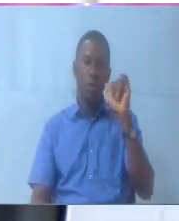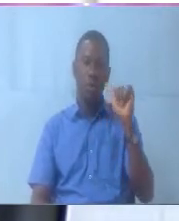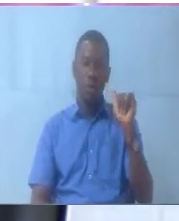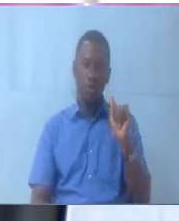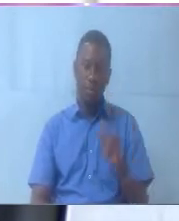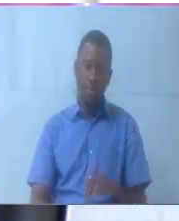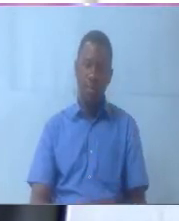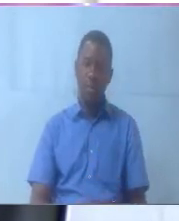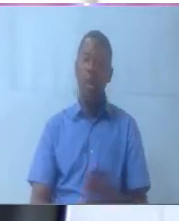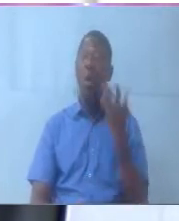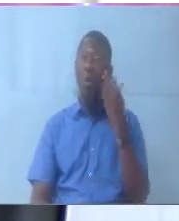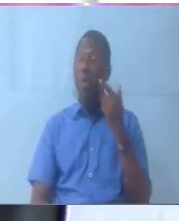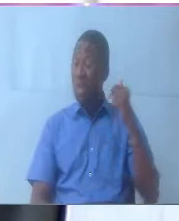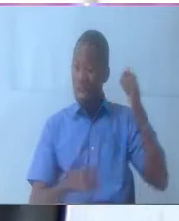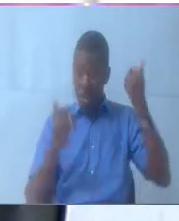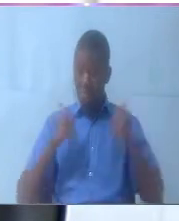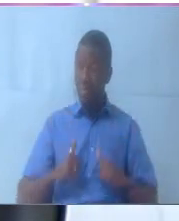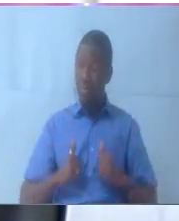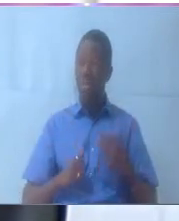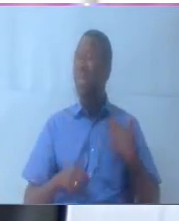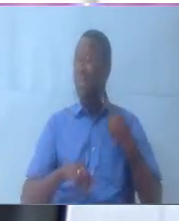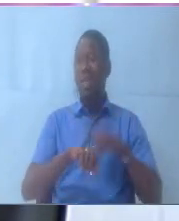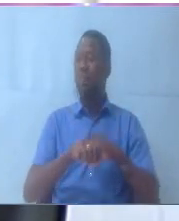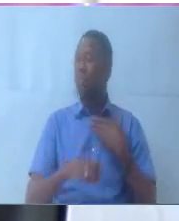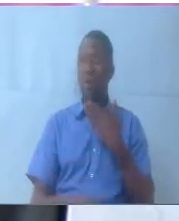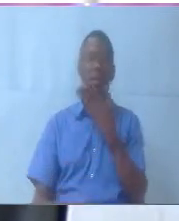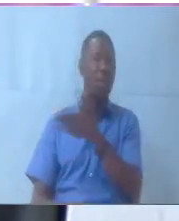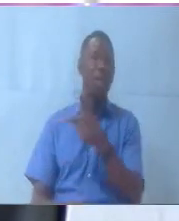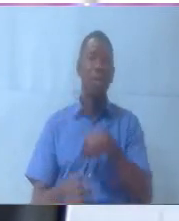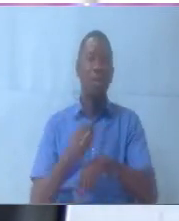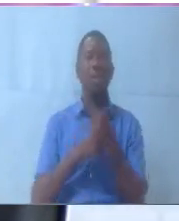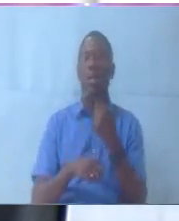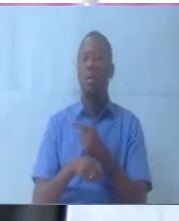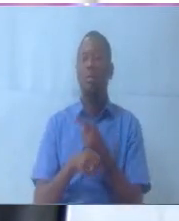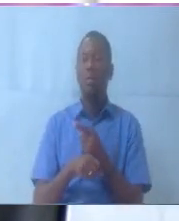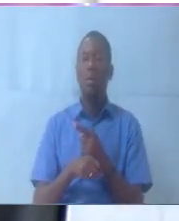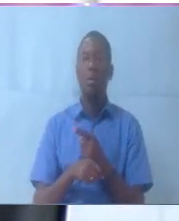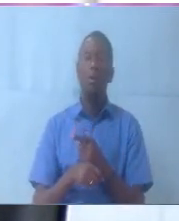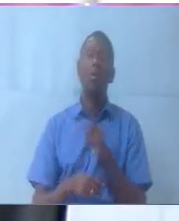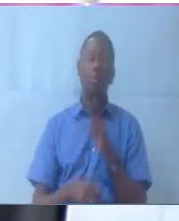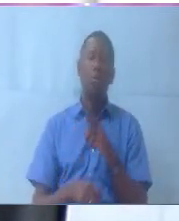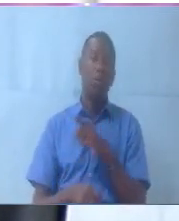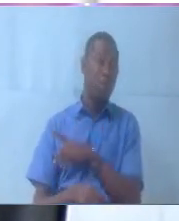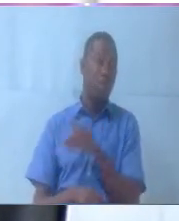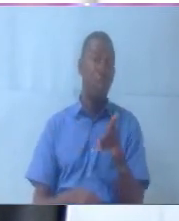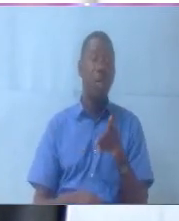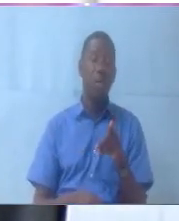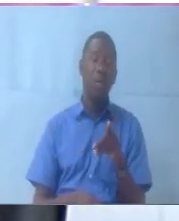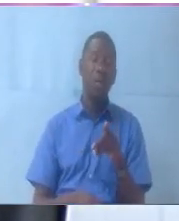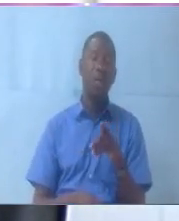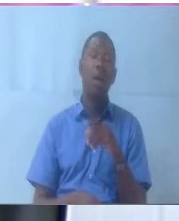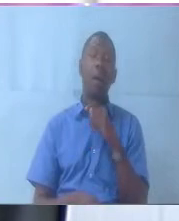And but then they were arrested and taken to Brikama Magistrates Court.